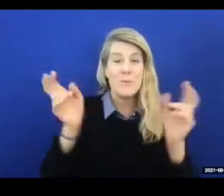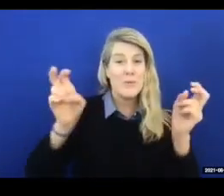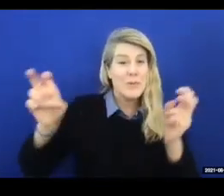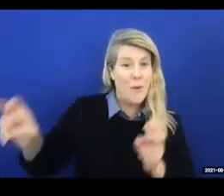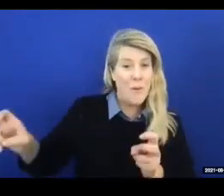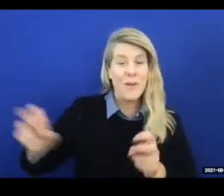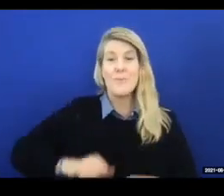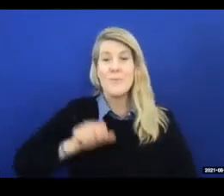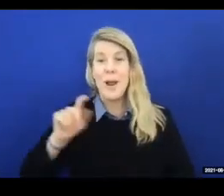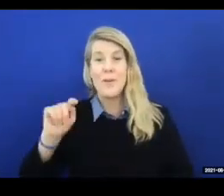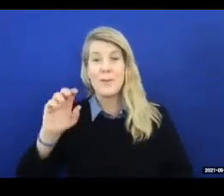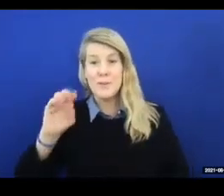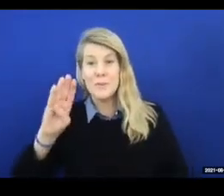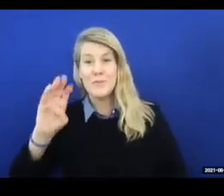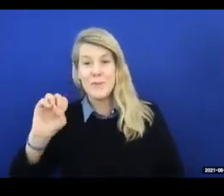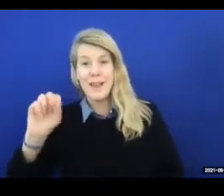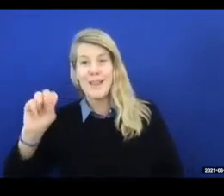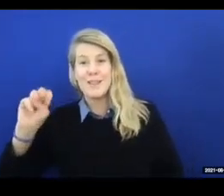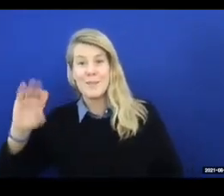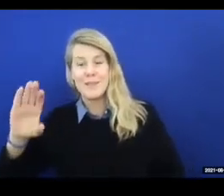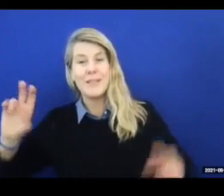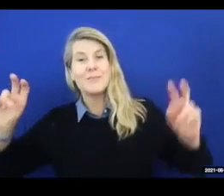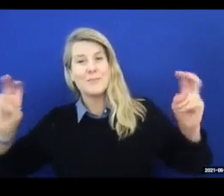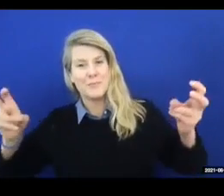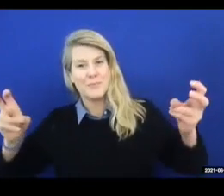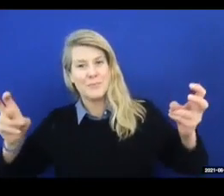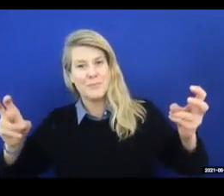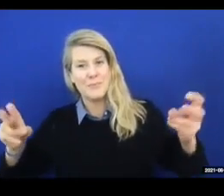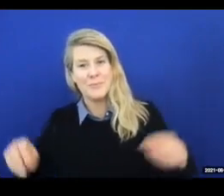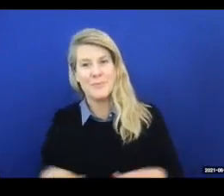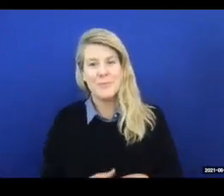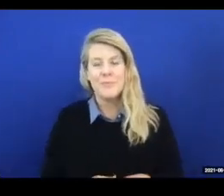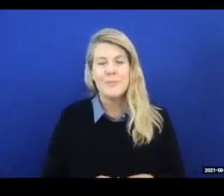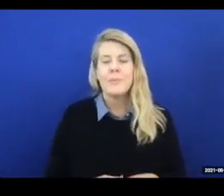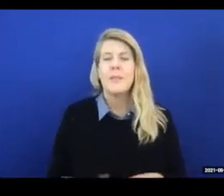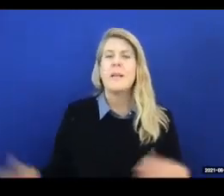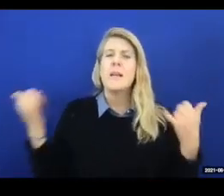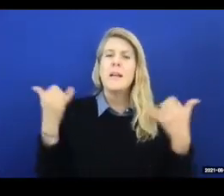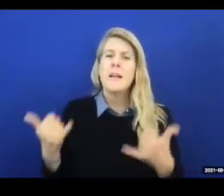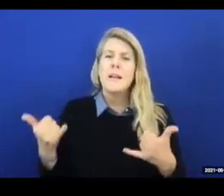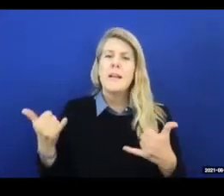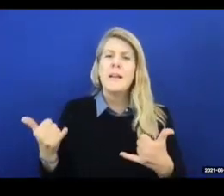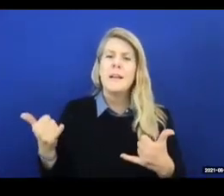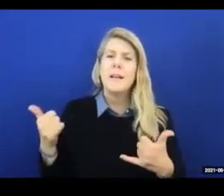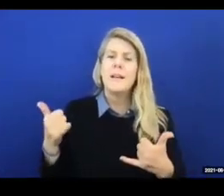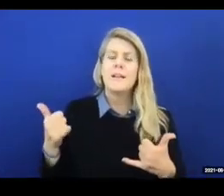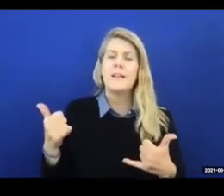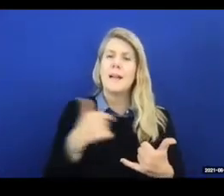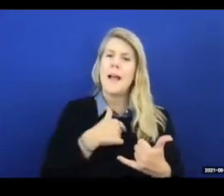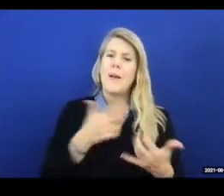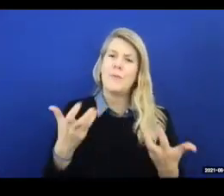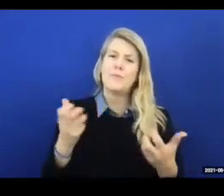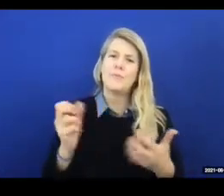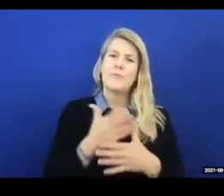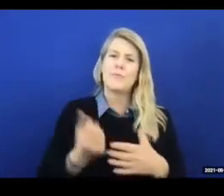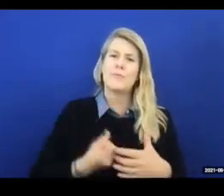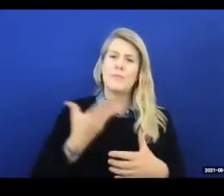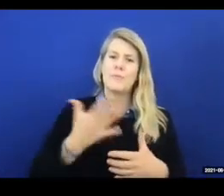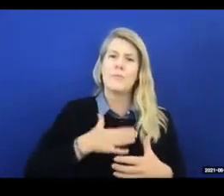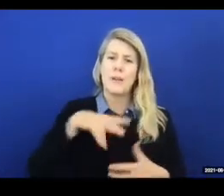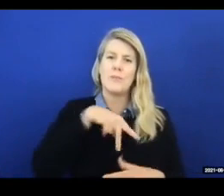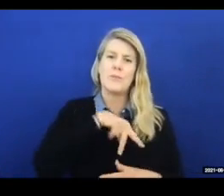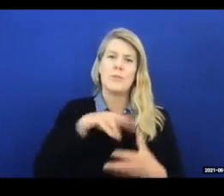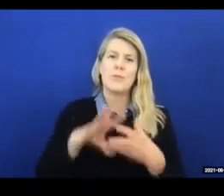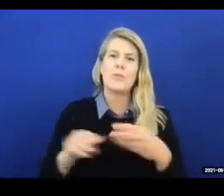slogan, proud to be SMC. Today, I was also asked to share my personal story and how I